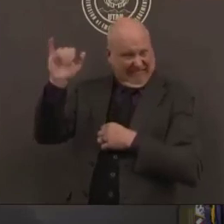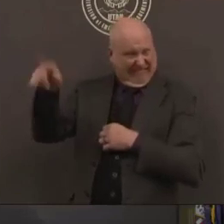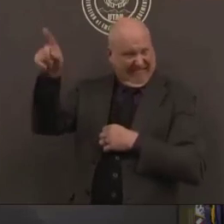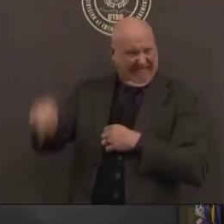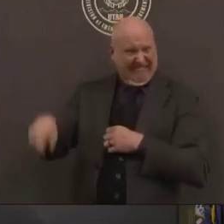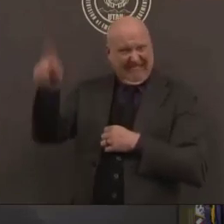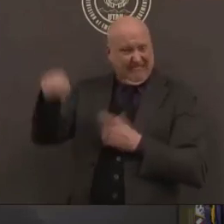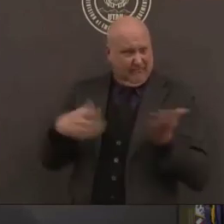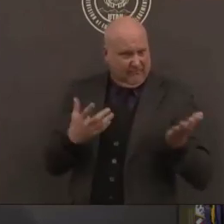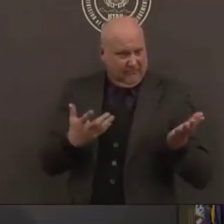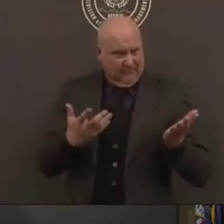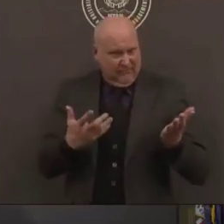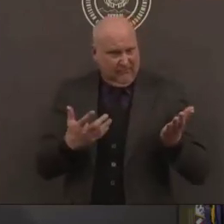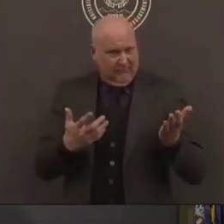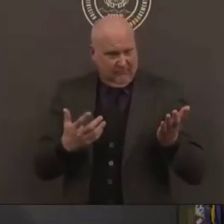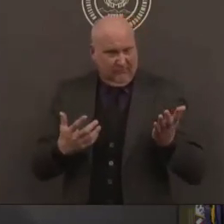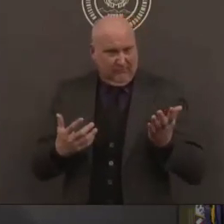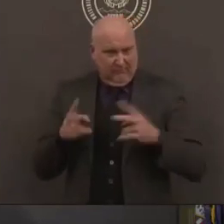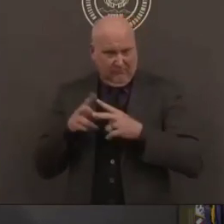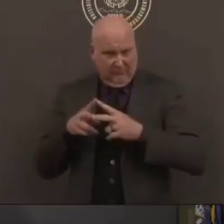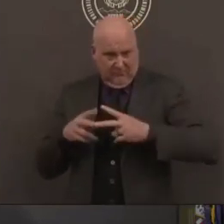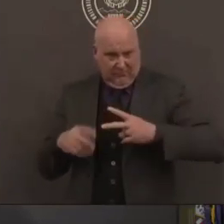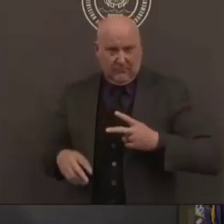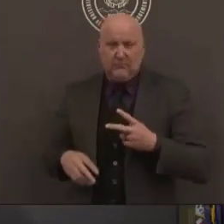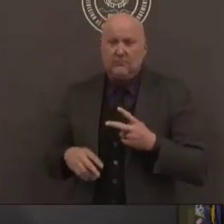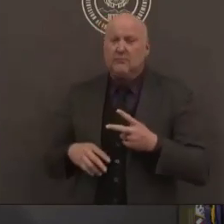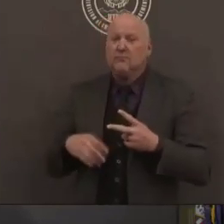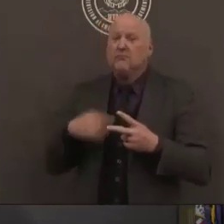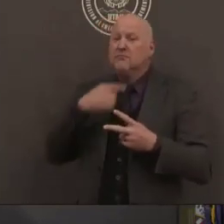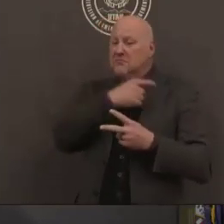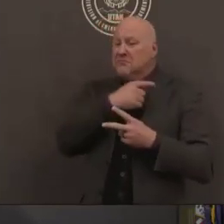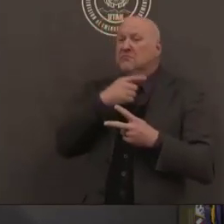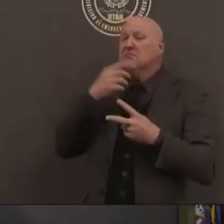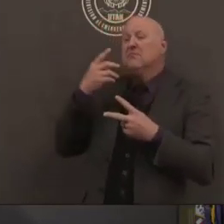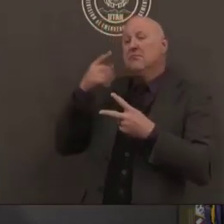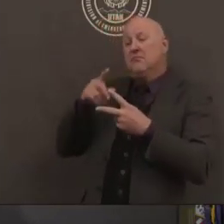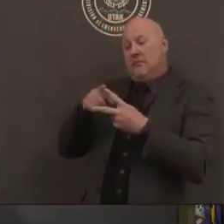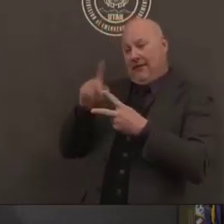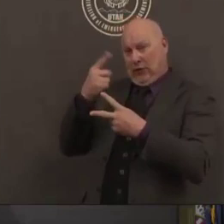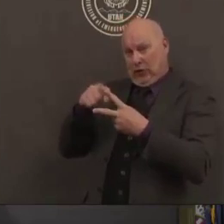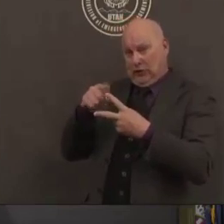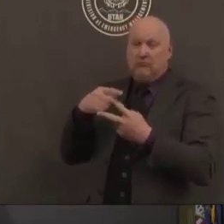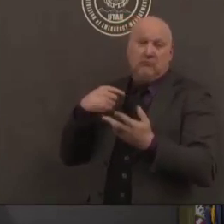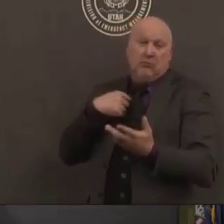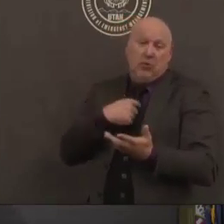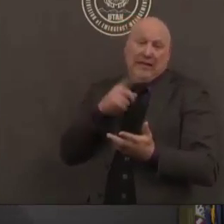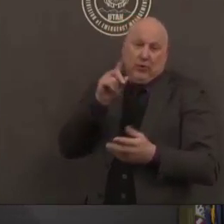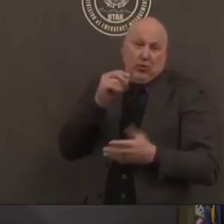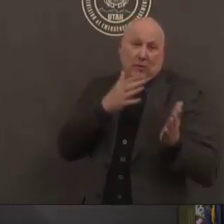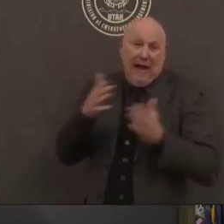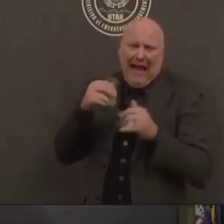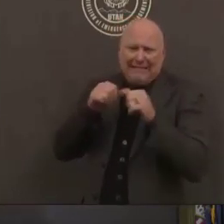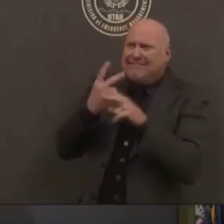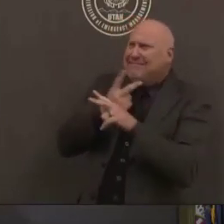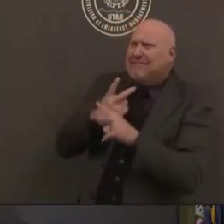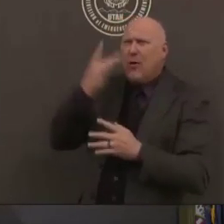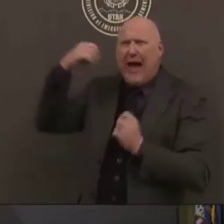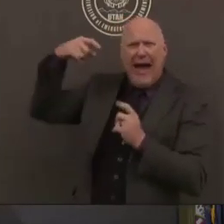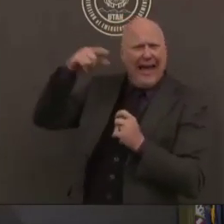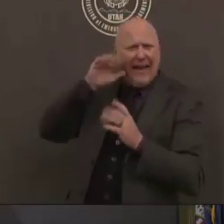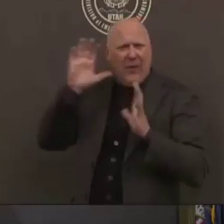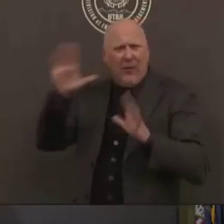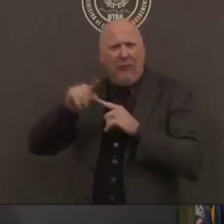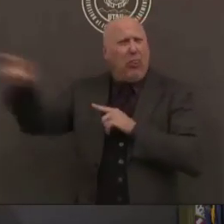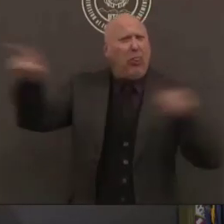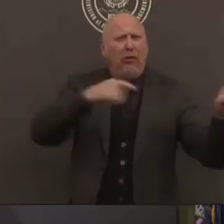out some of the bugs and the kinks that are in this system. The wireless emergency alerts are sent using technology called cell